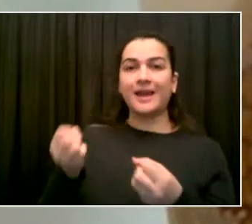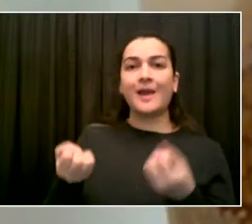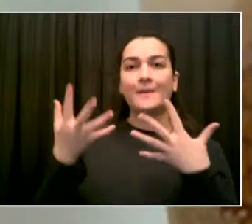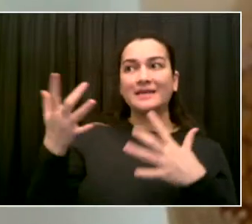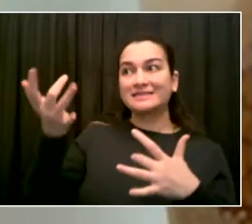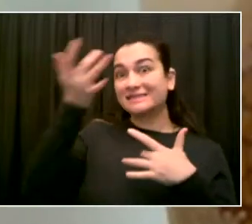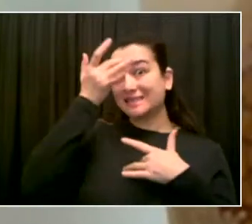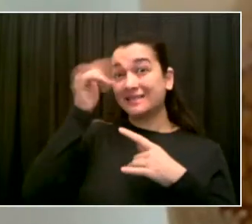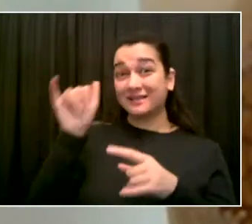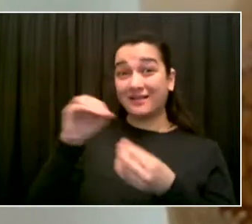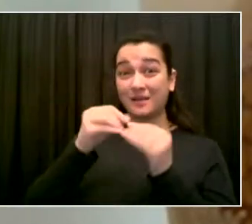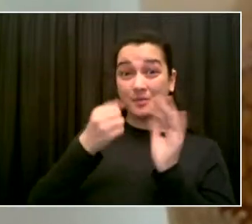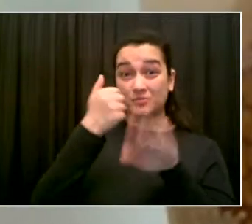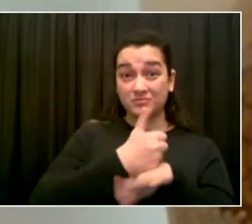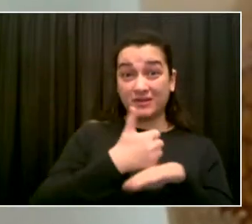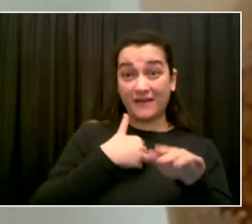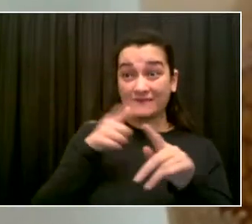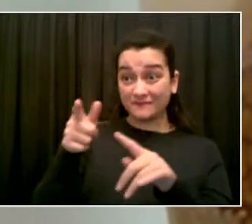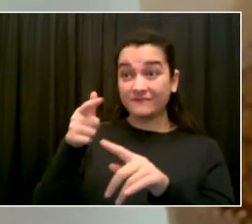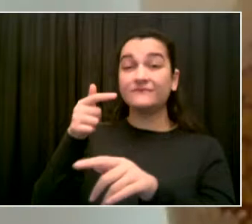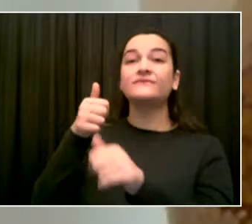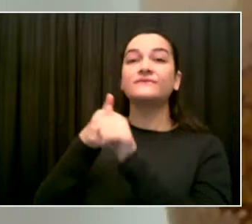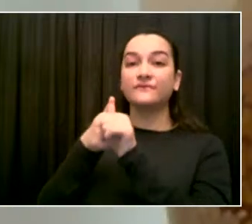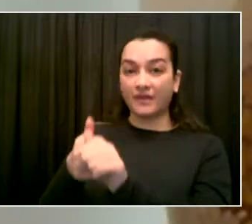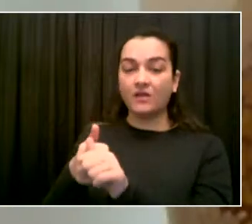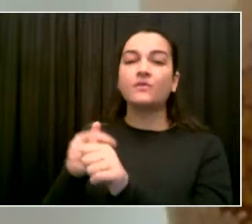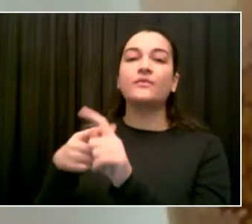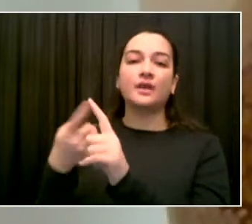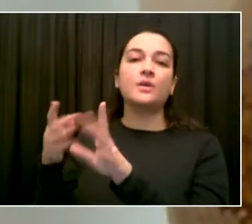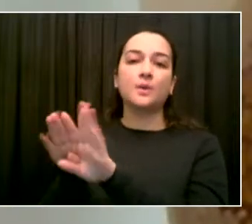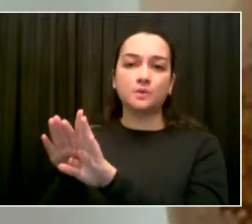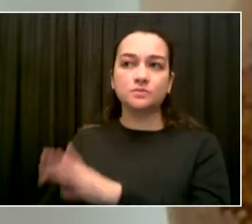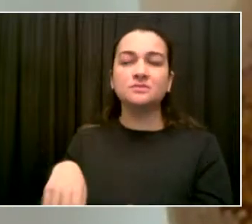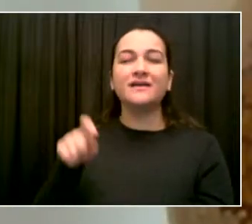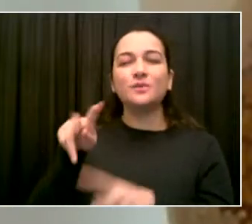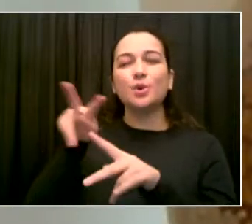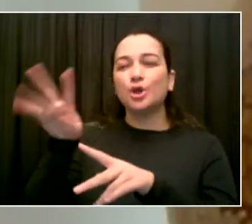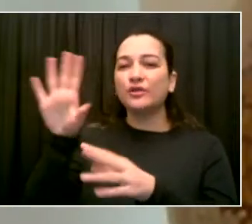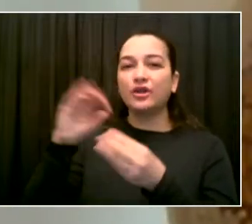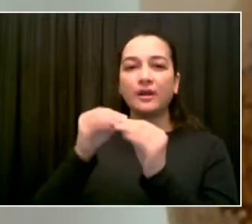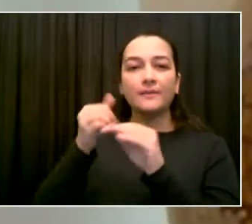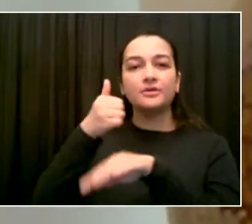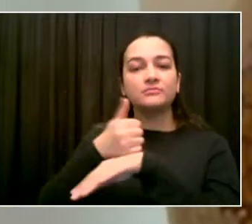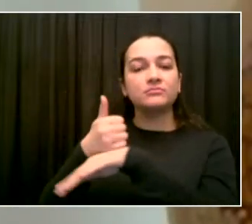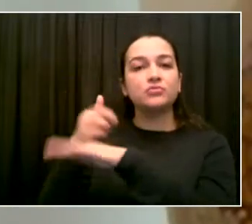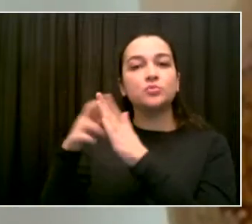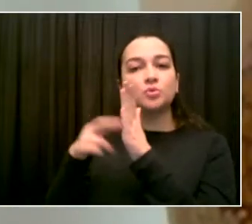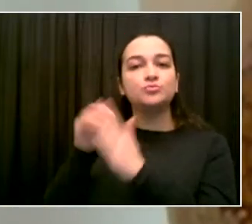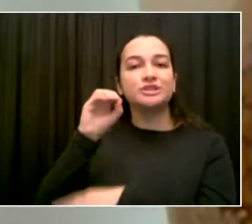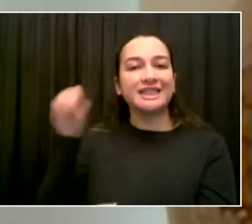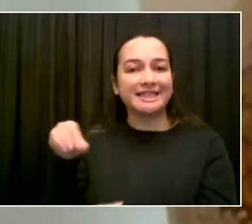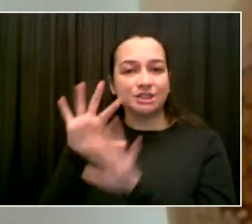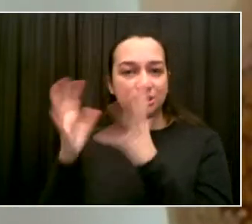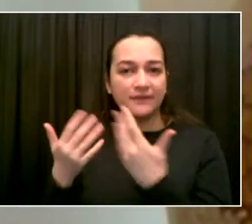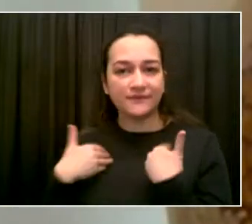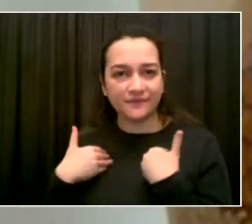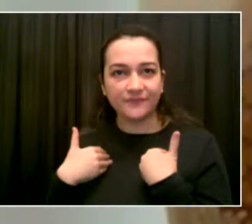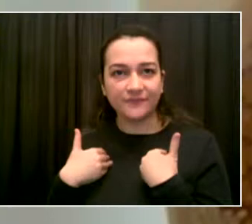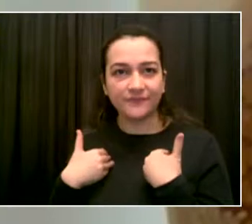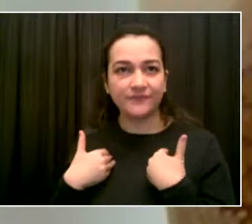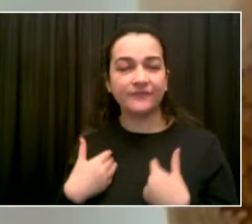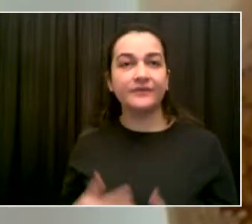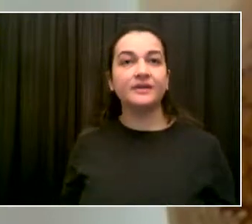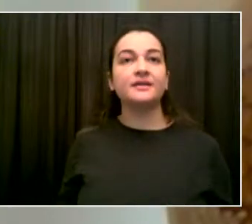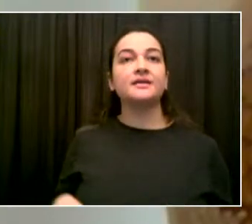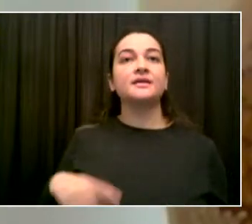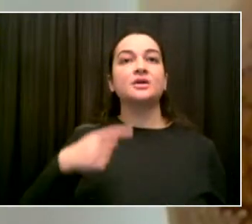any other very large jurisdiction, we always have a discrepancy where we fall into the moderate risk criteria based on